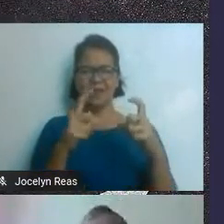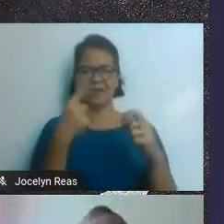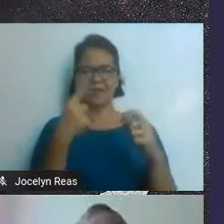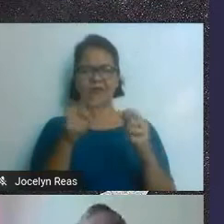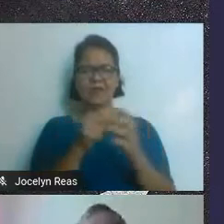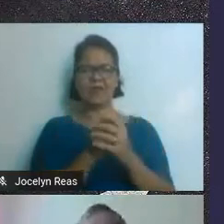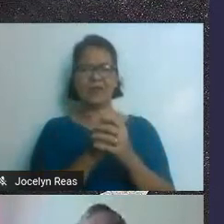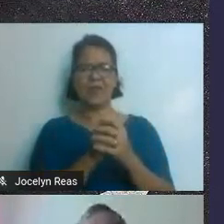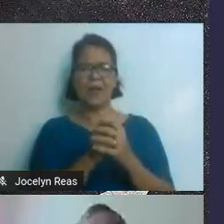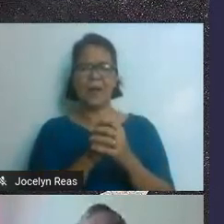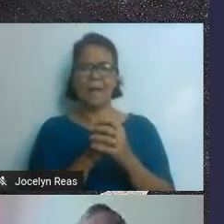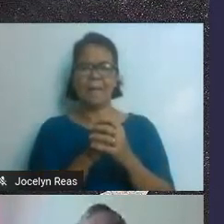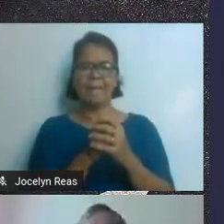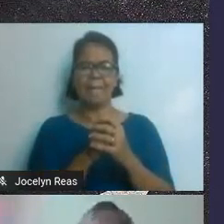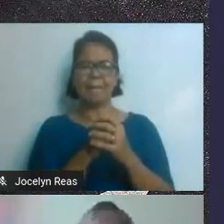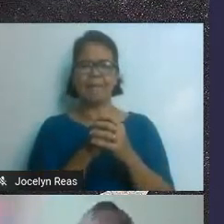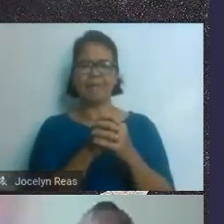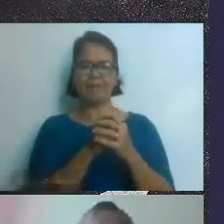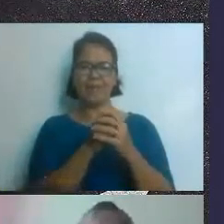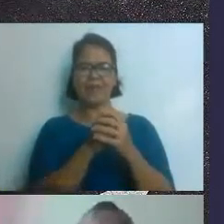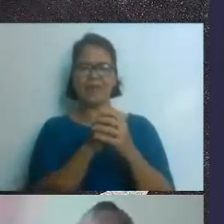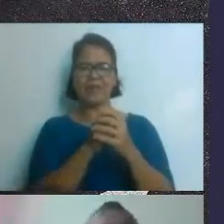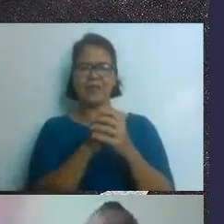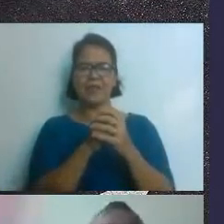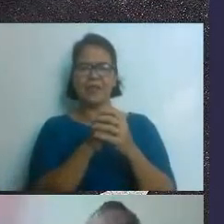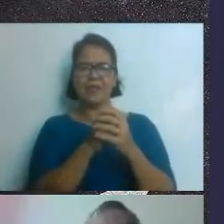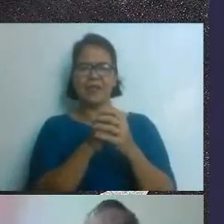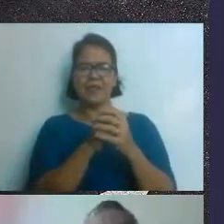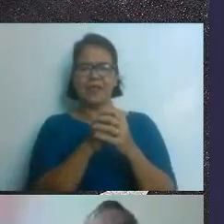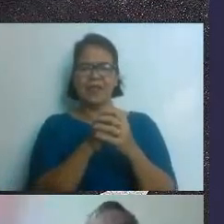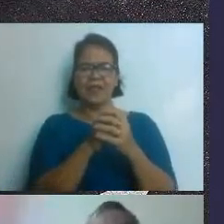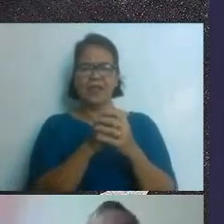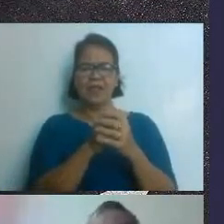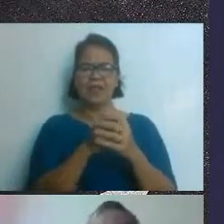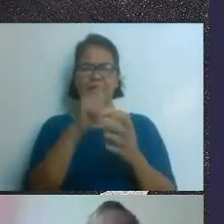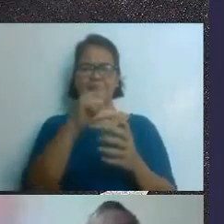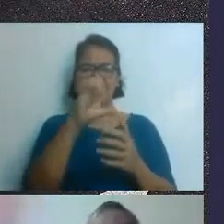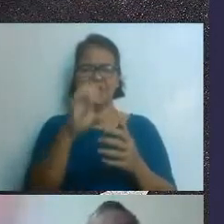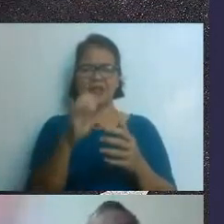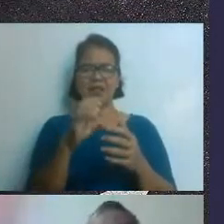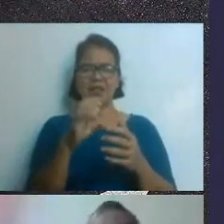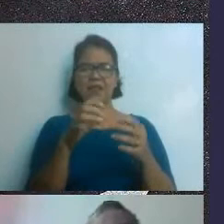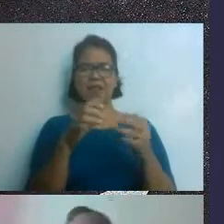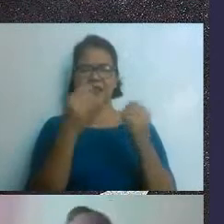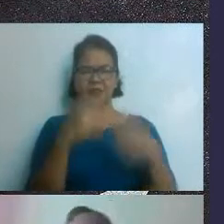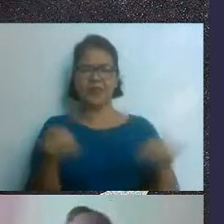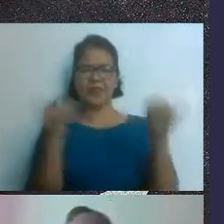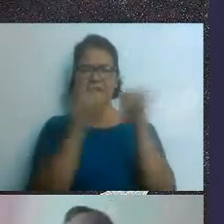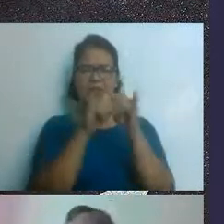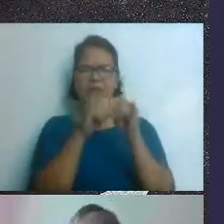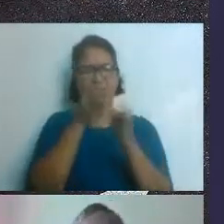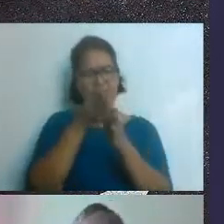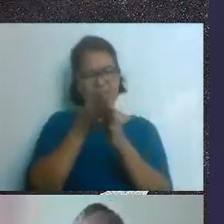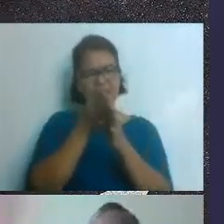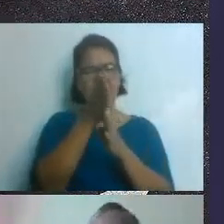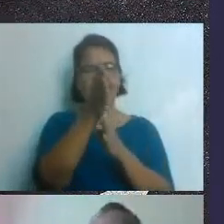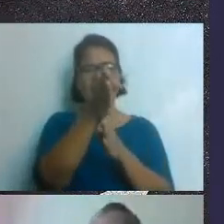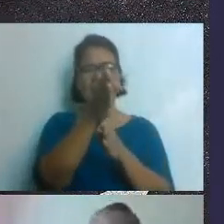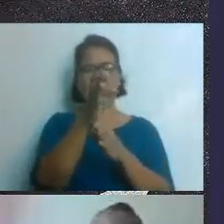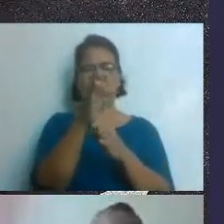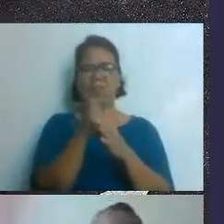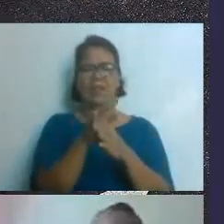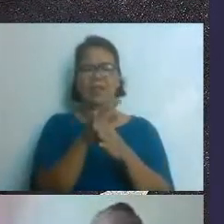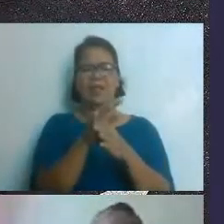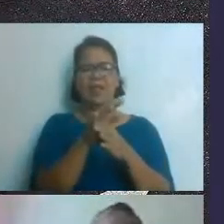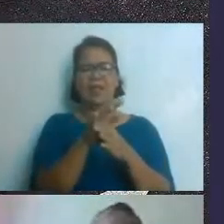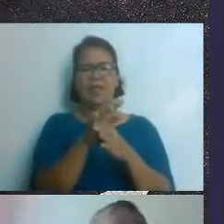them. First, the competency is essential if it's aligned with the national standards or frameworks. For example, we